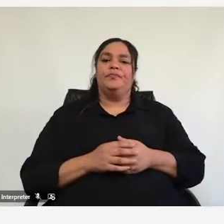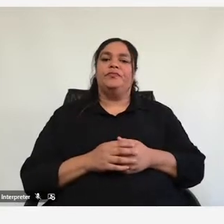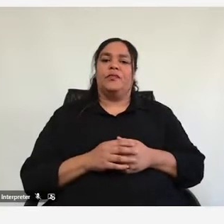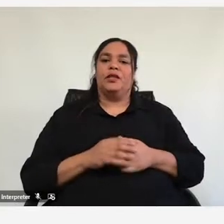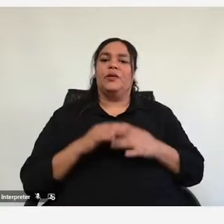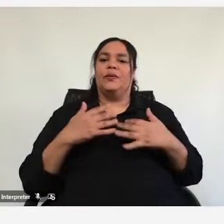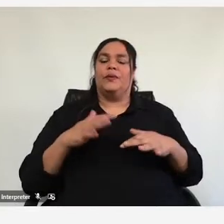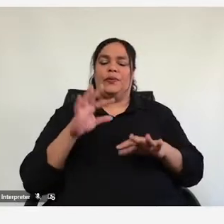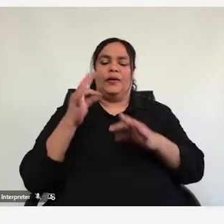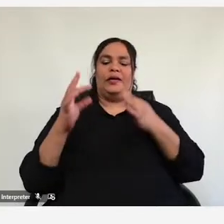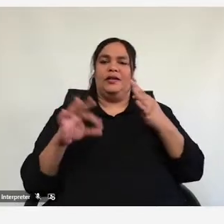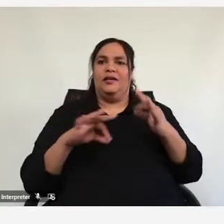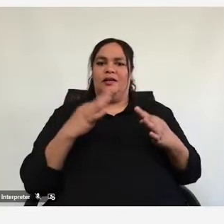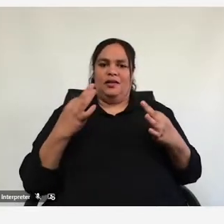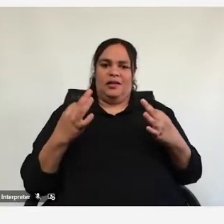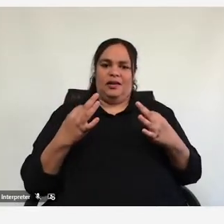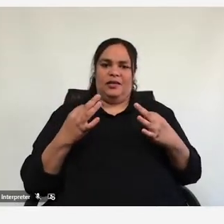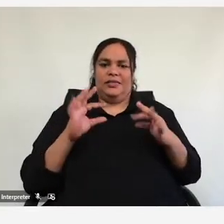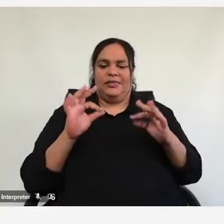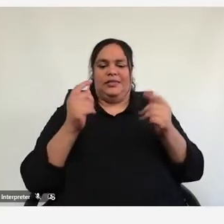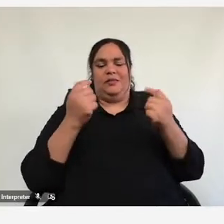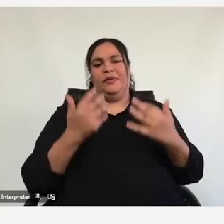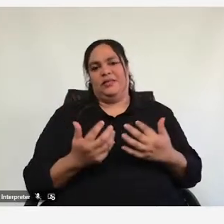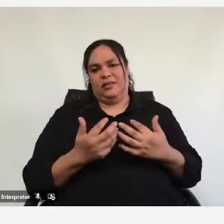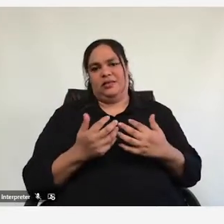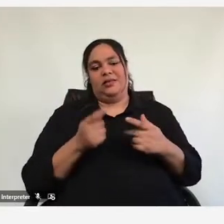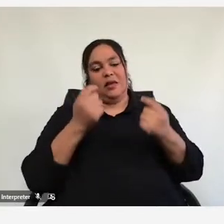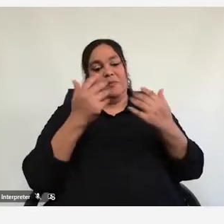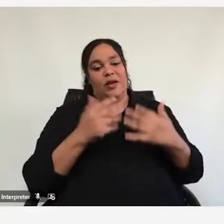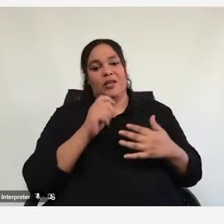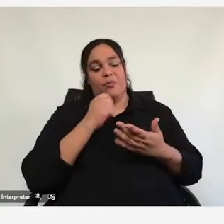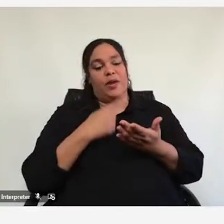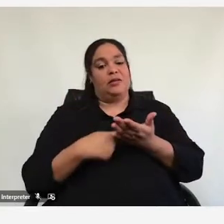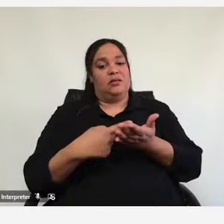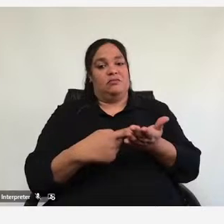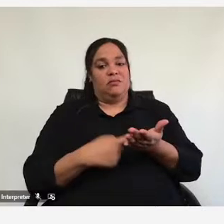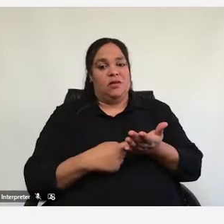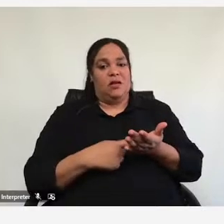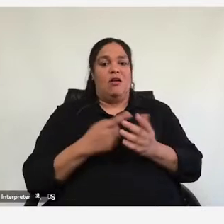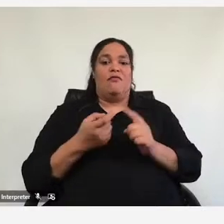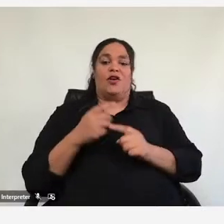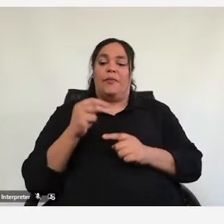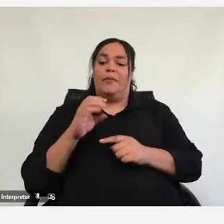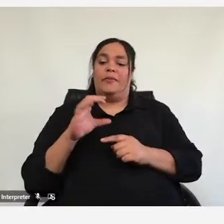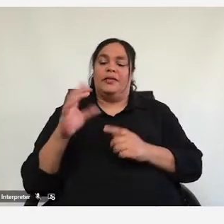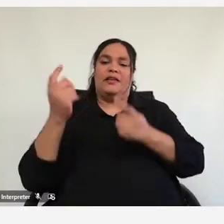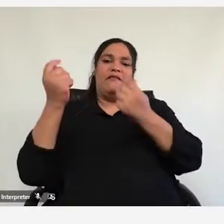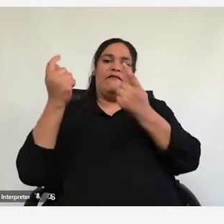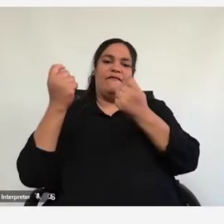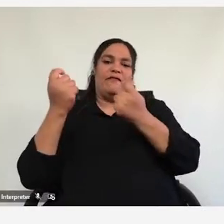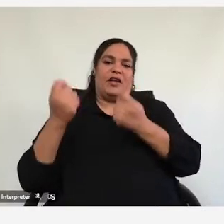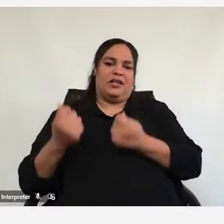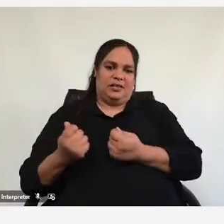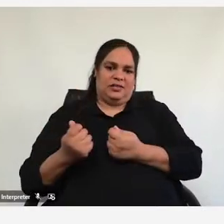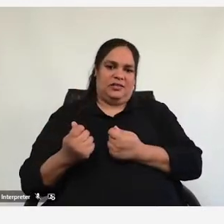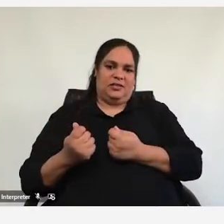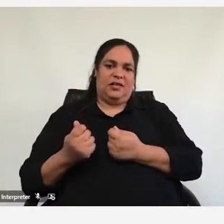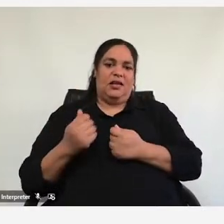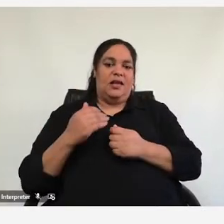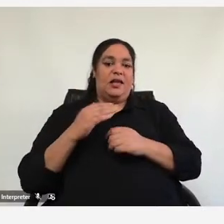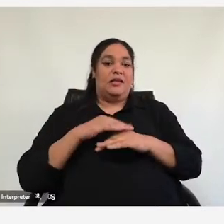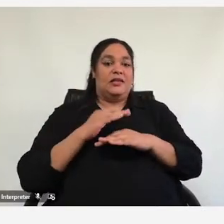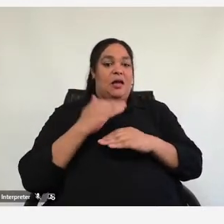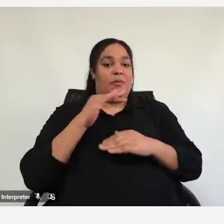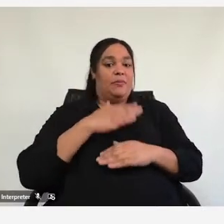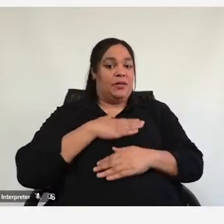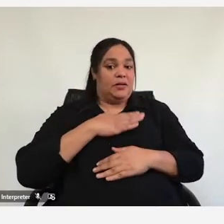critically analyze this budget, the budget that was tabled from the MEC of Finance. With my limited time, I